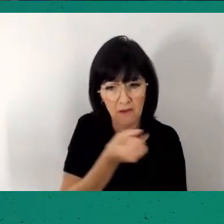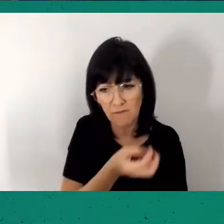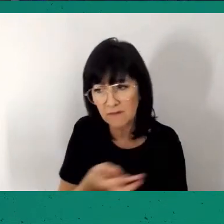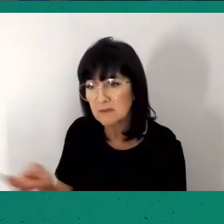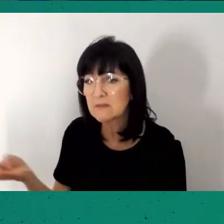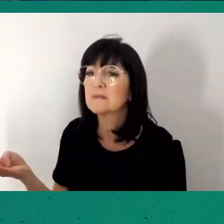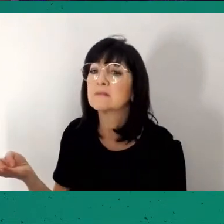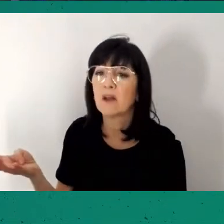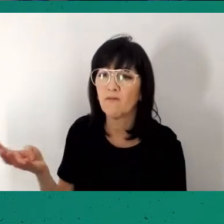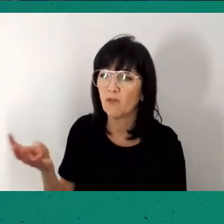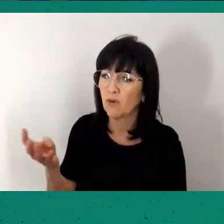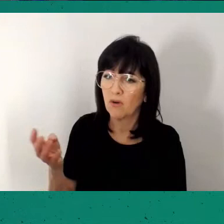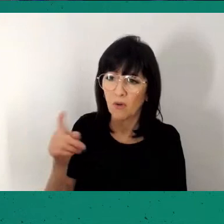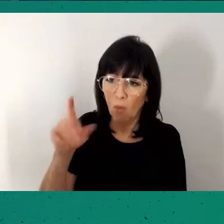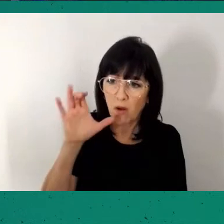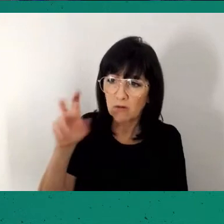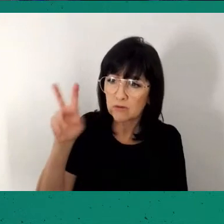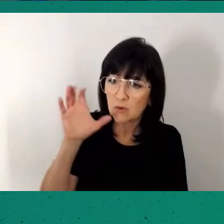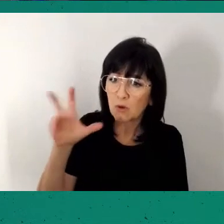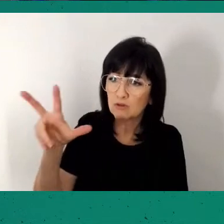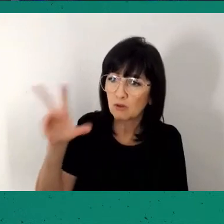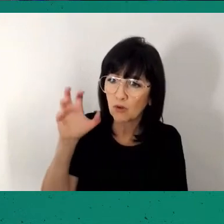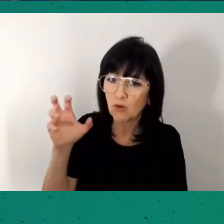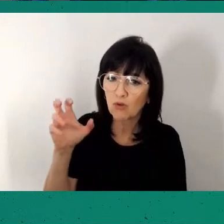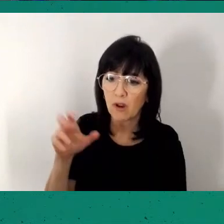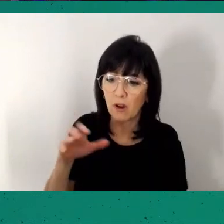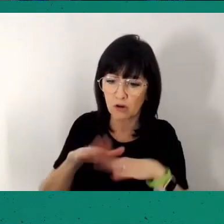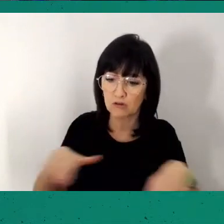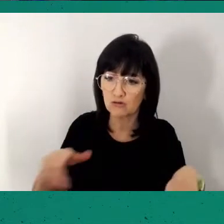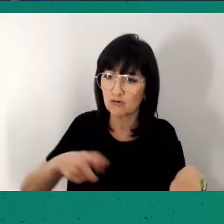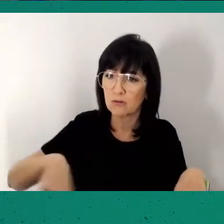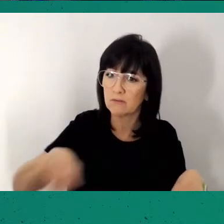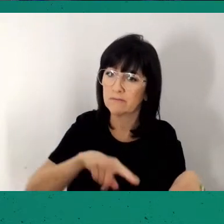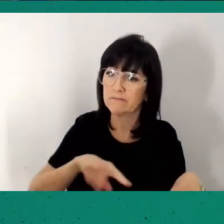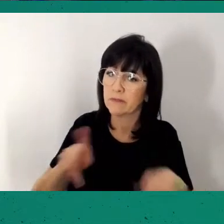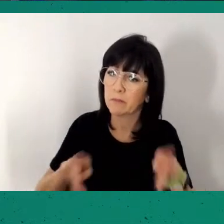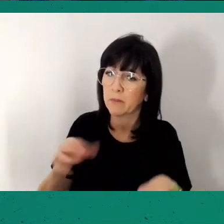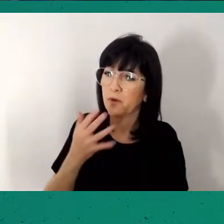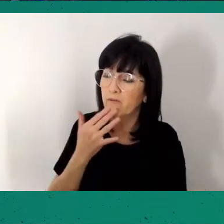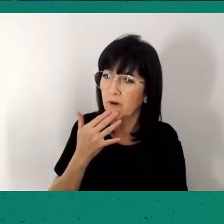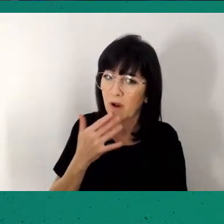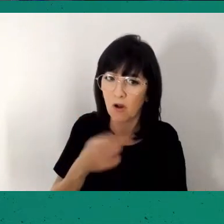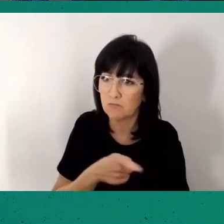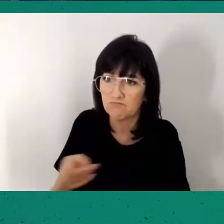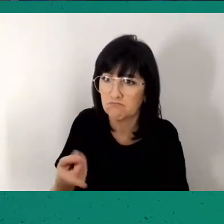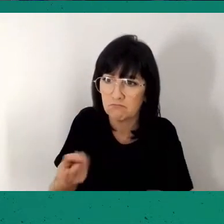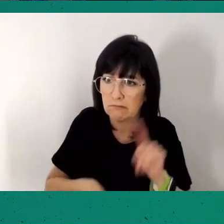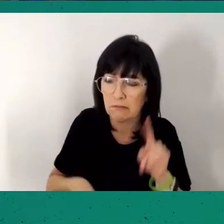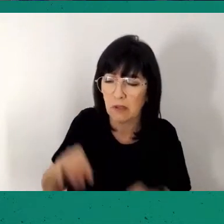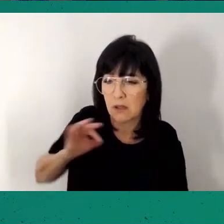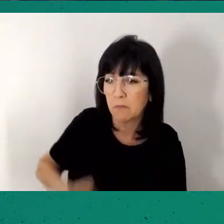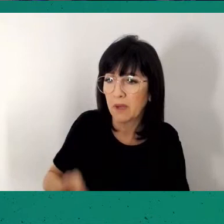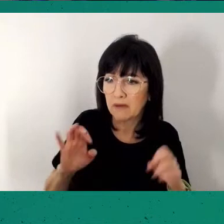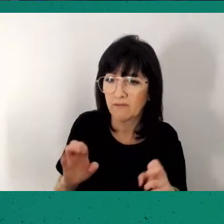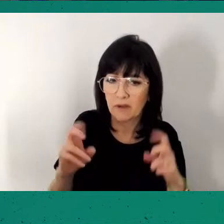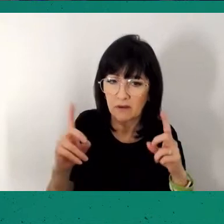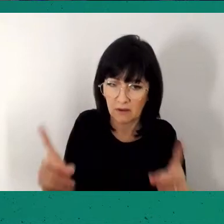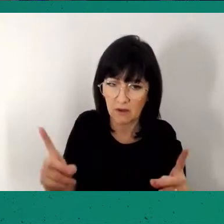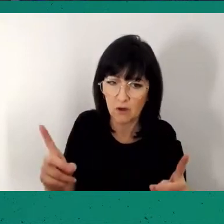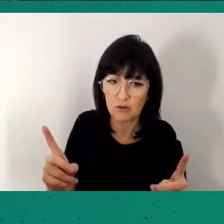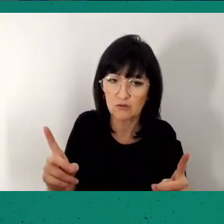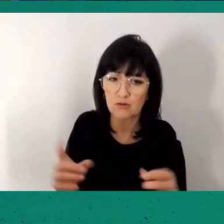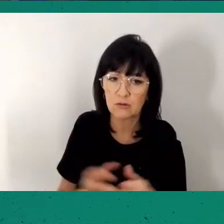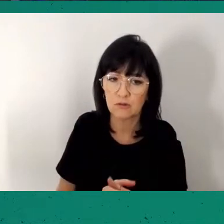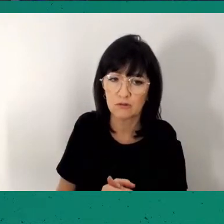this city who, being excluded from the benefit of our free schools, remained in great measure dependent